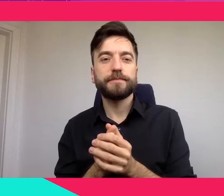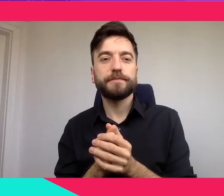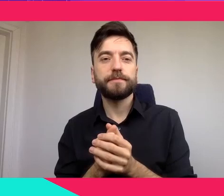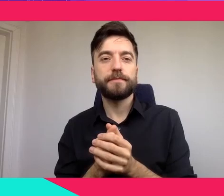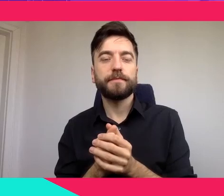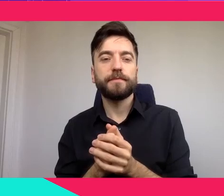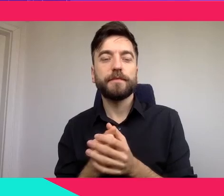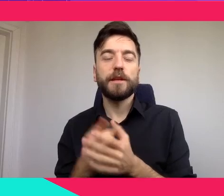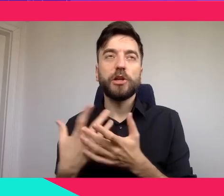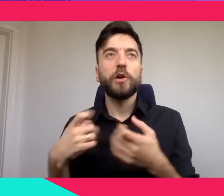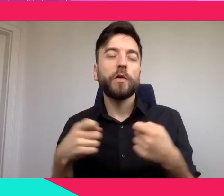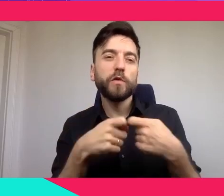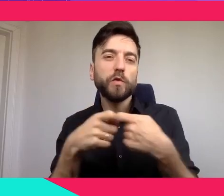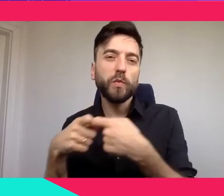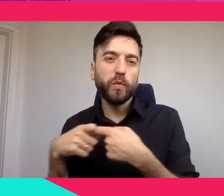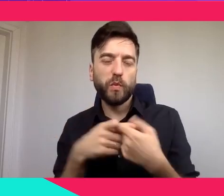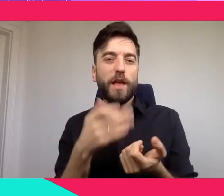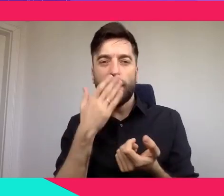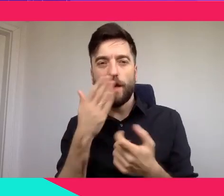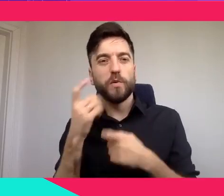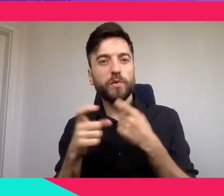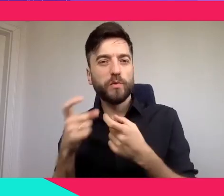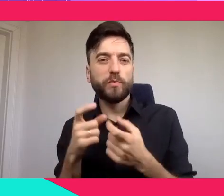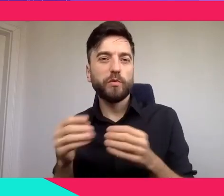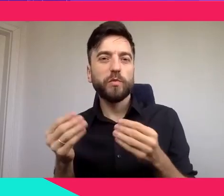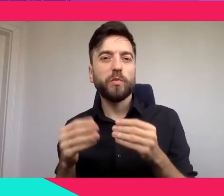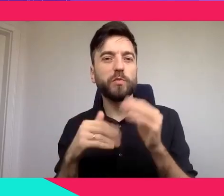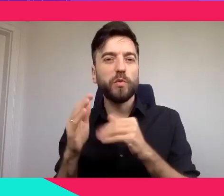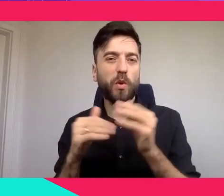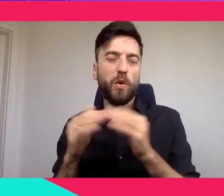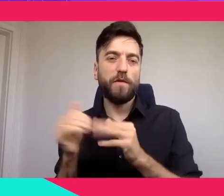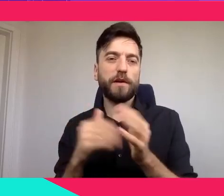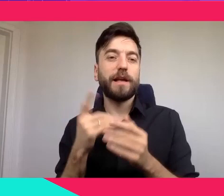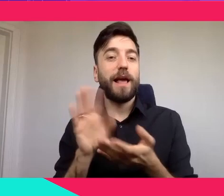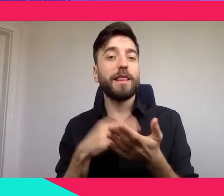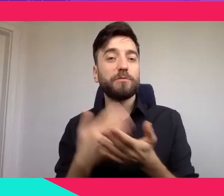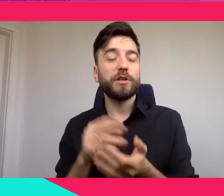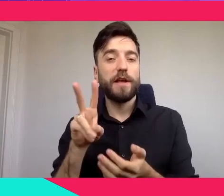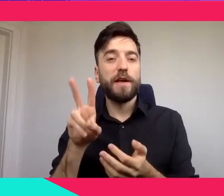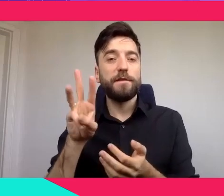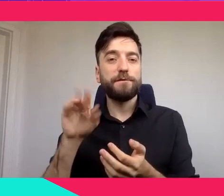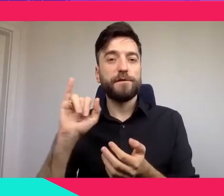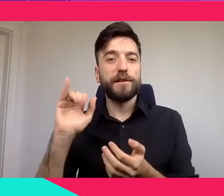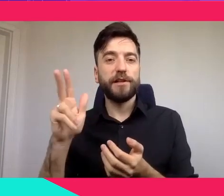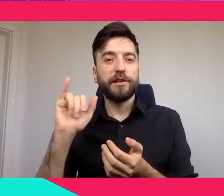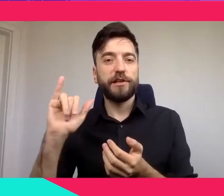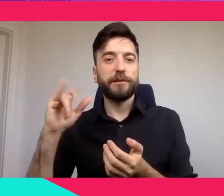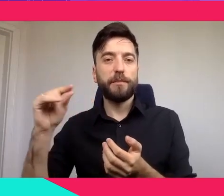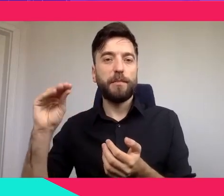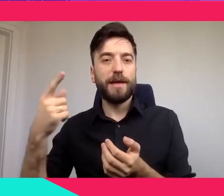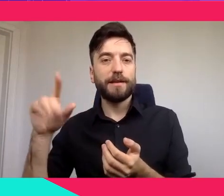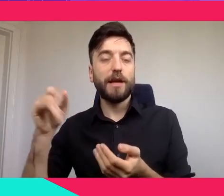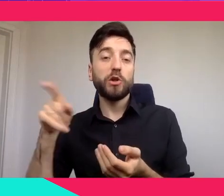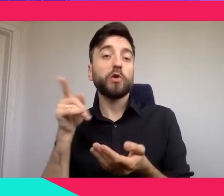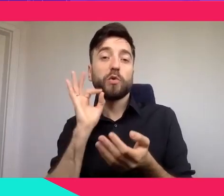Wikipedia is an example of how through that community we are reaching people